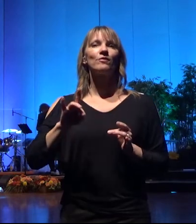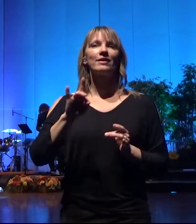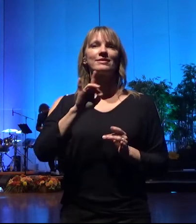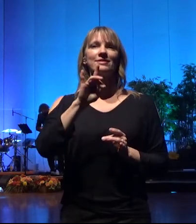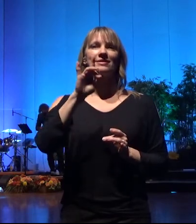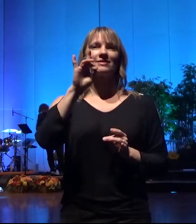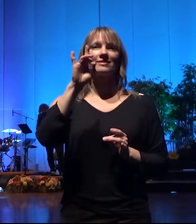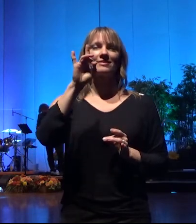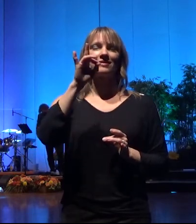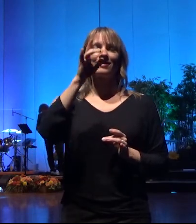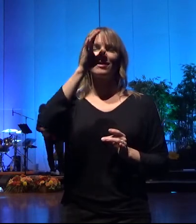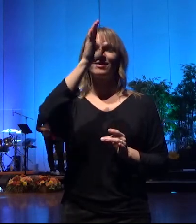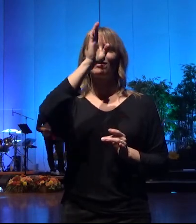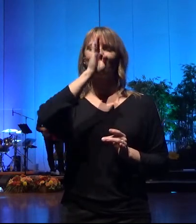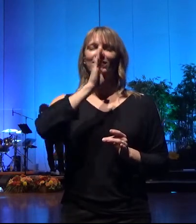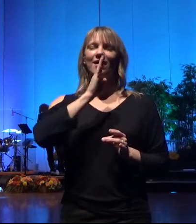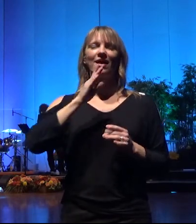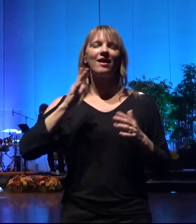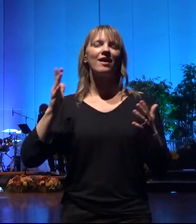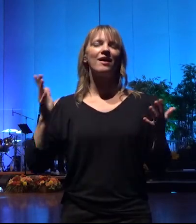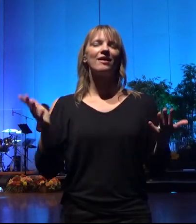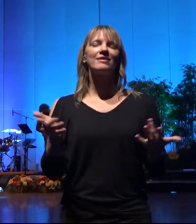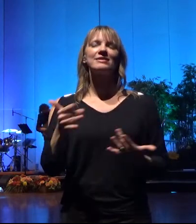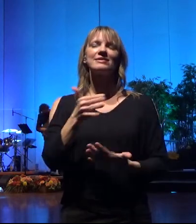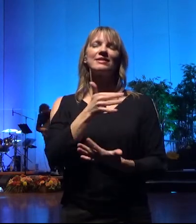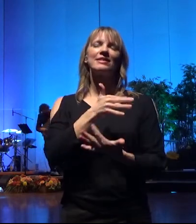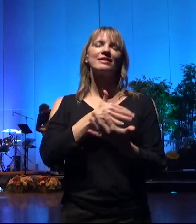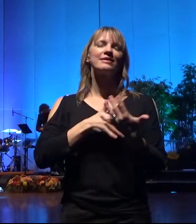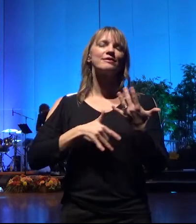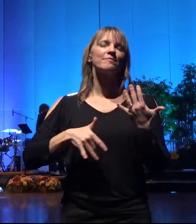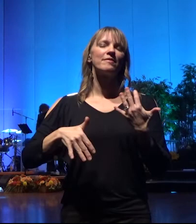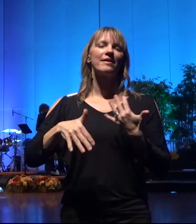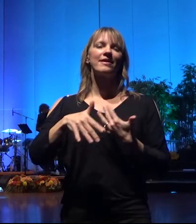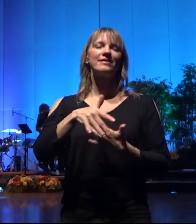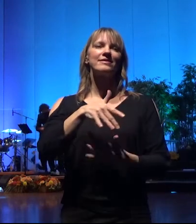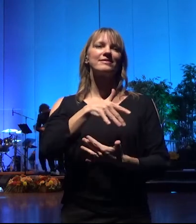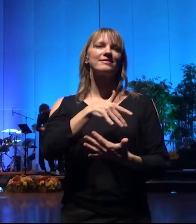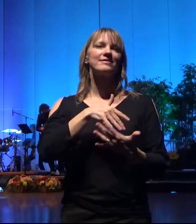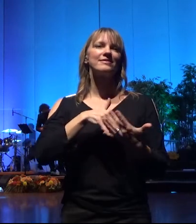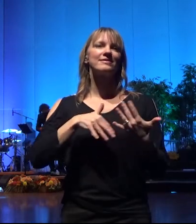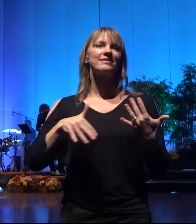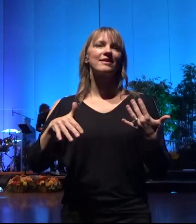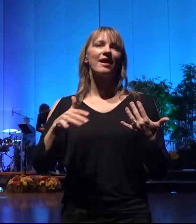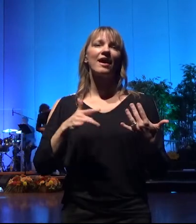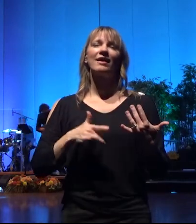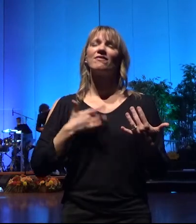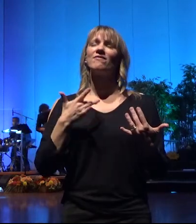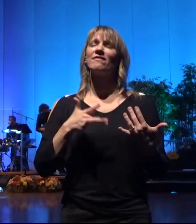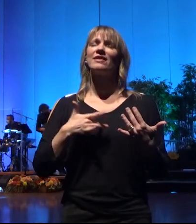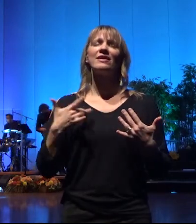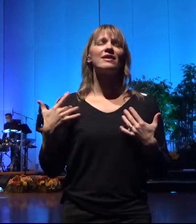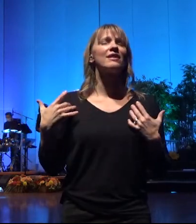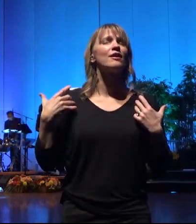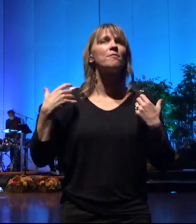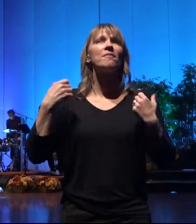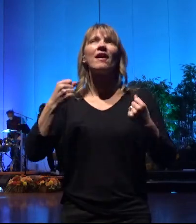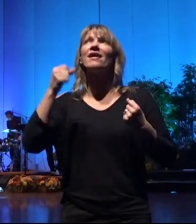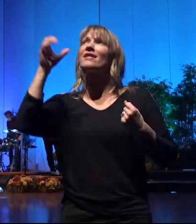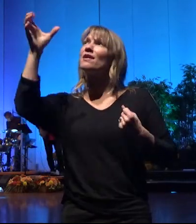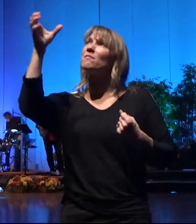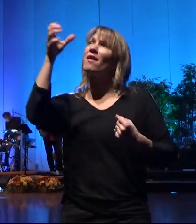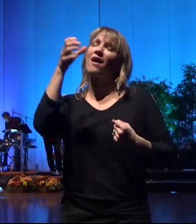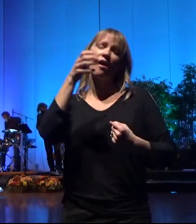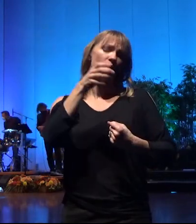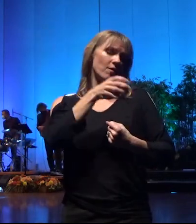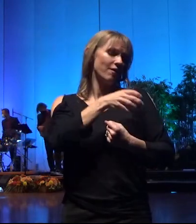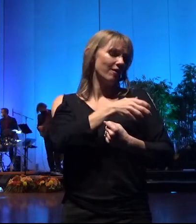Surely the presence of God is in this place. I can